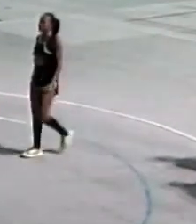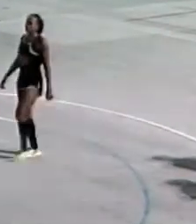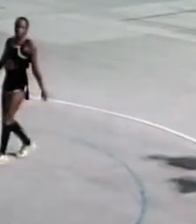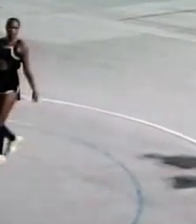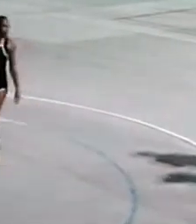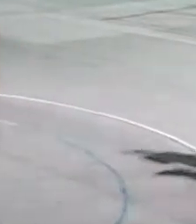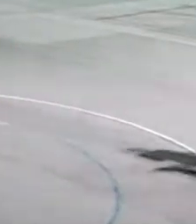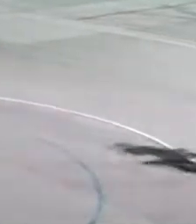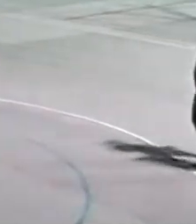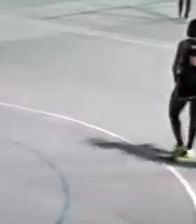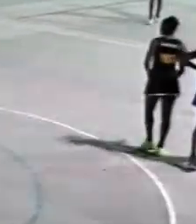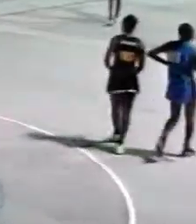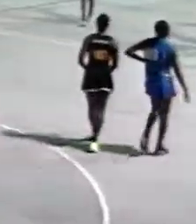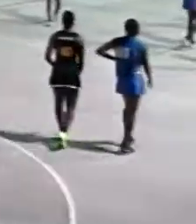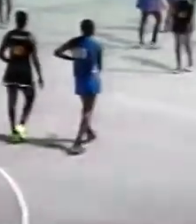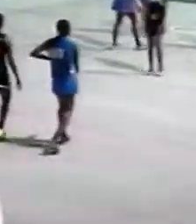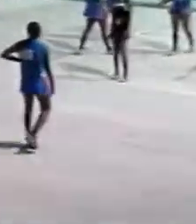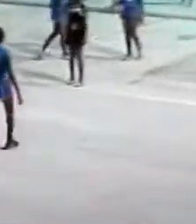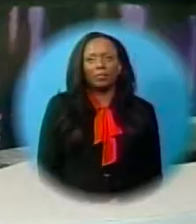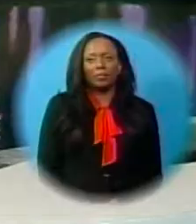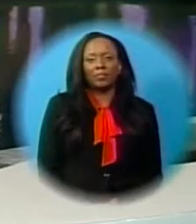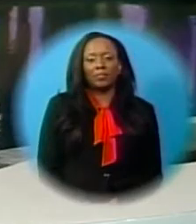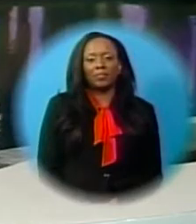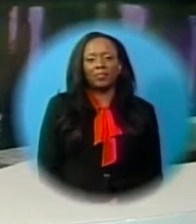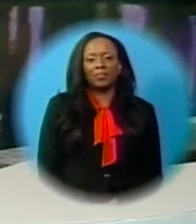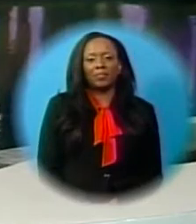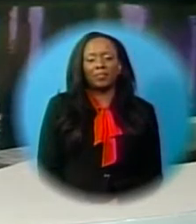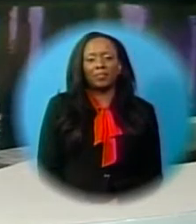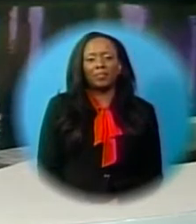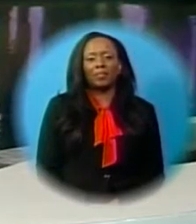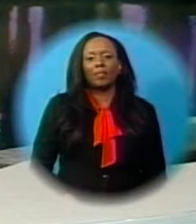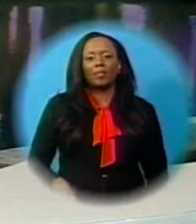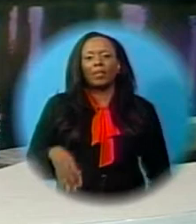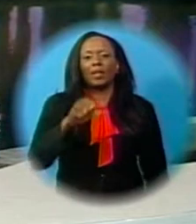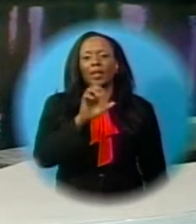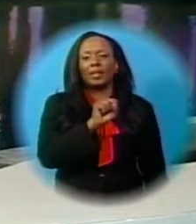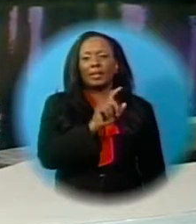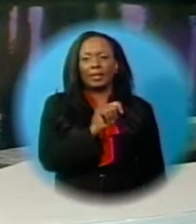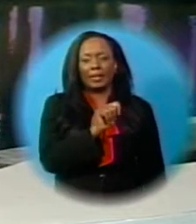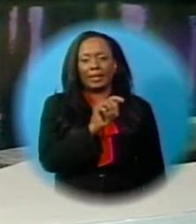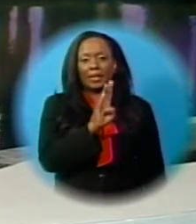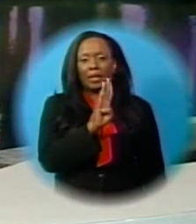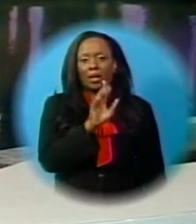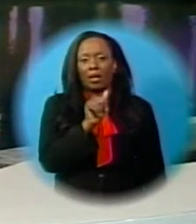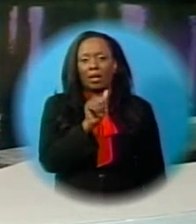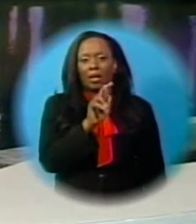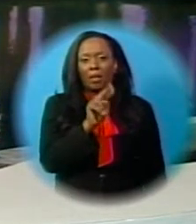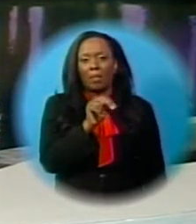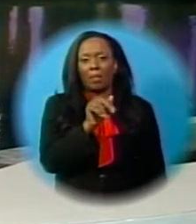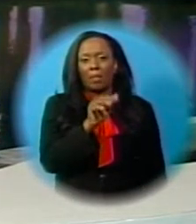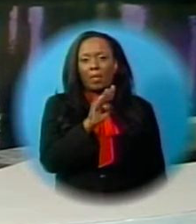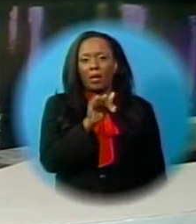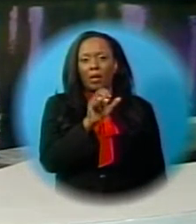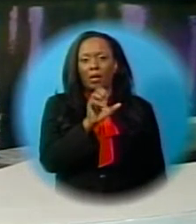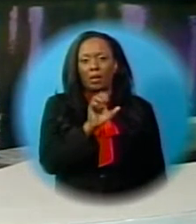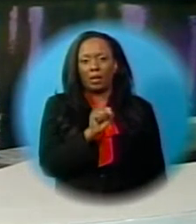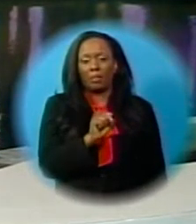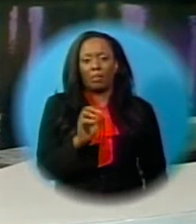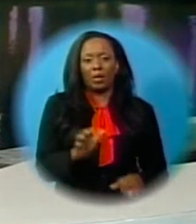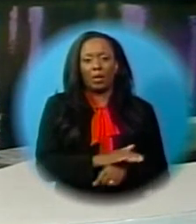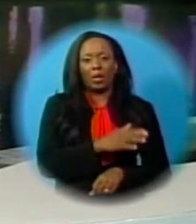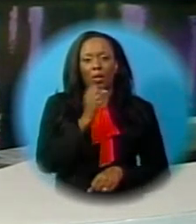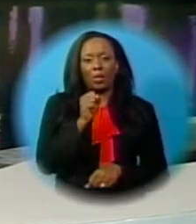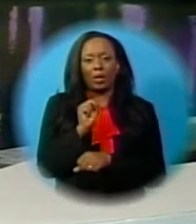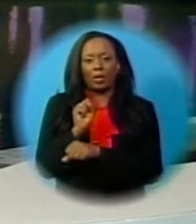Damien Best, CBC Sports. Meanwhile, Pine Hill St. Barnabas finished the first round of the BNA League with a win as